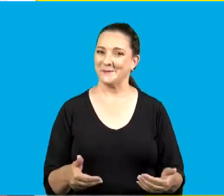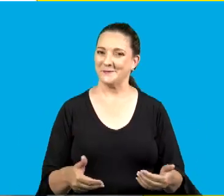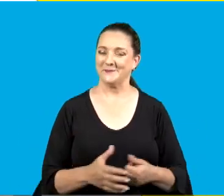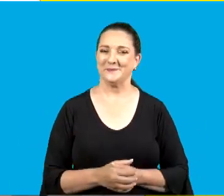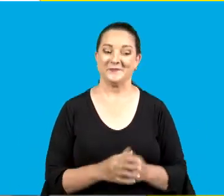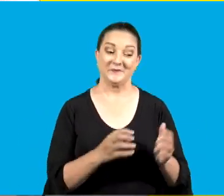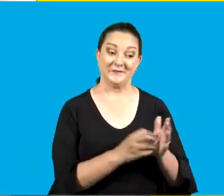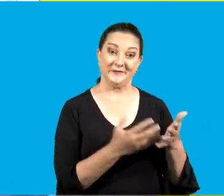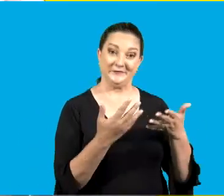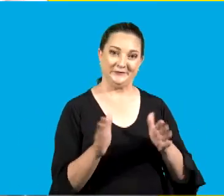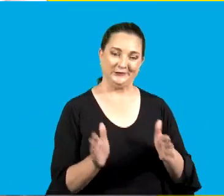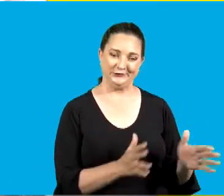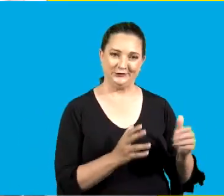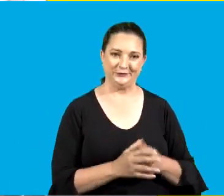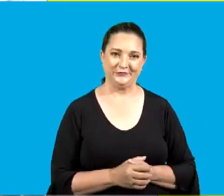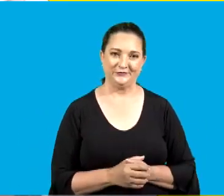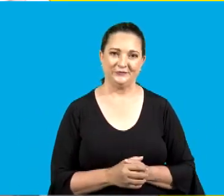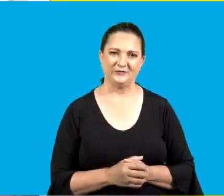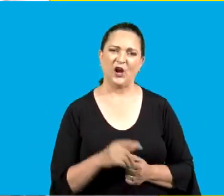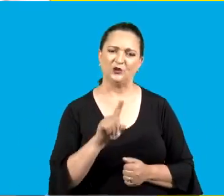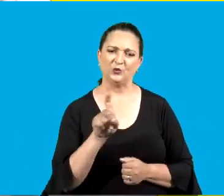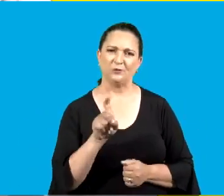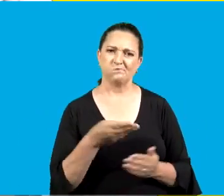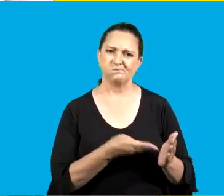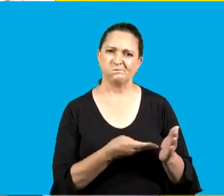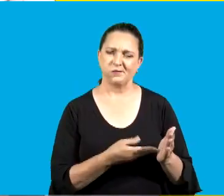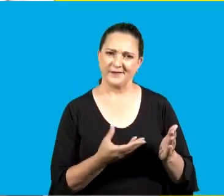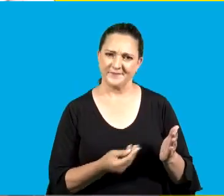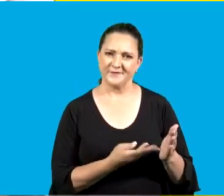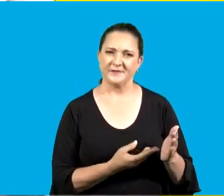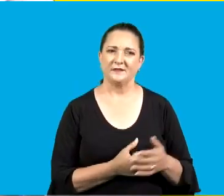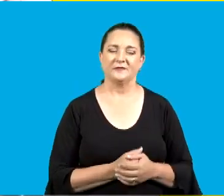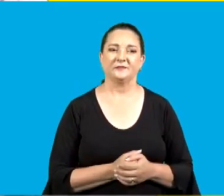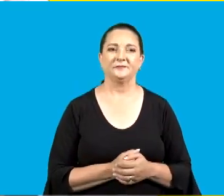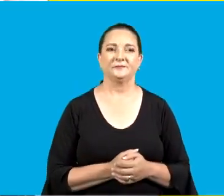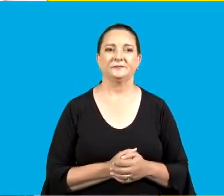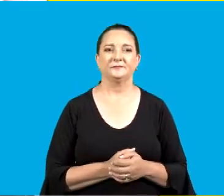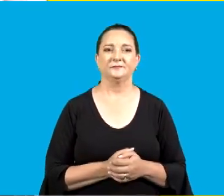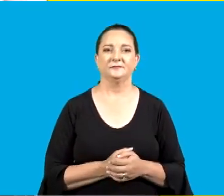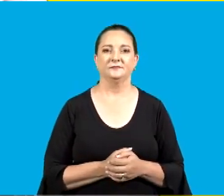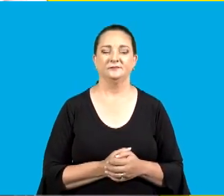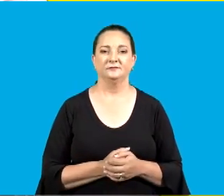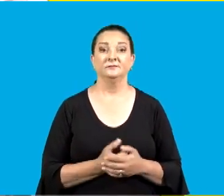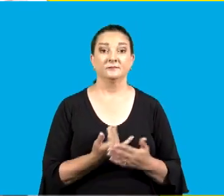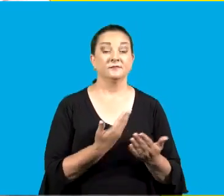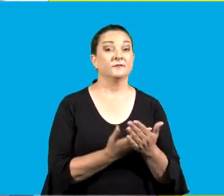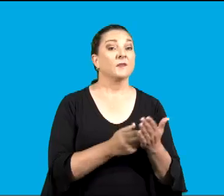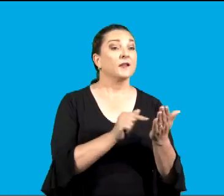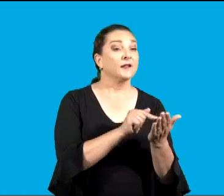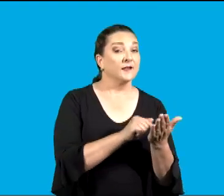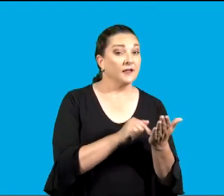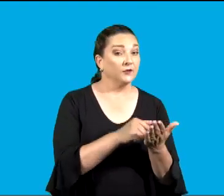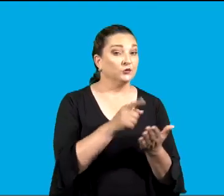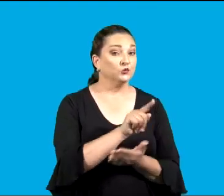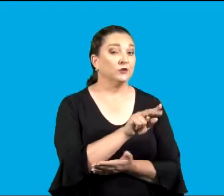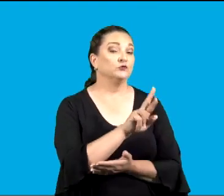Welcome back, dear learners, from the ad break. We have a question here with us, and we are required to